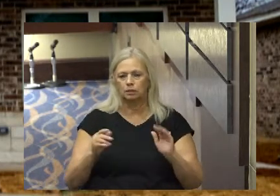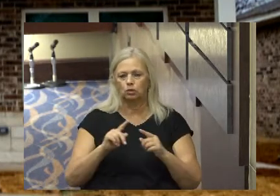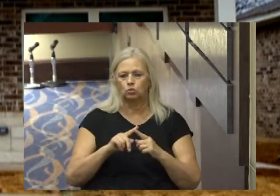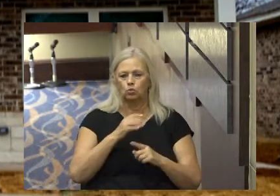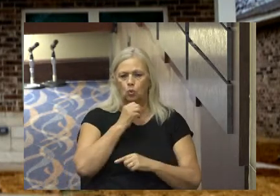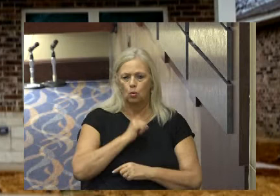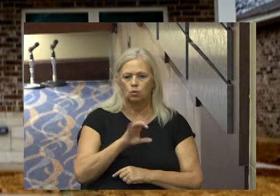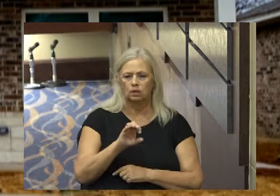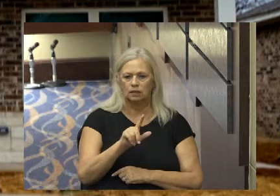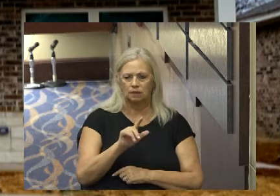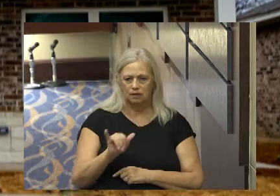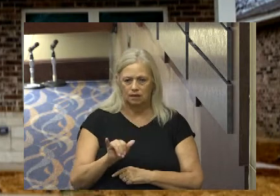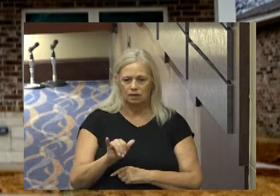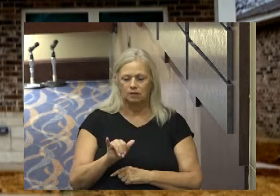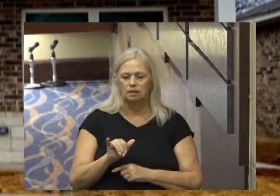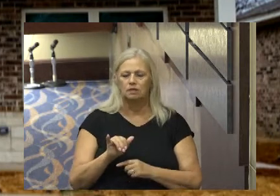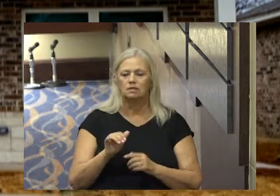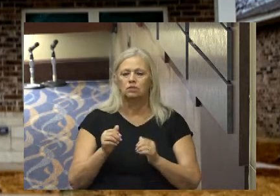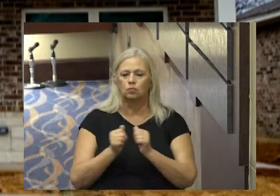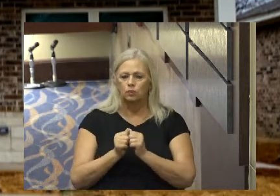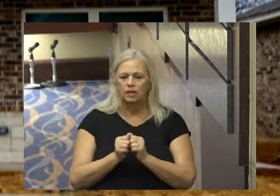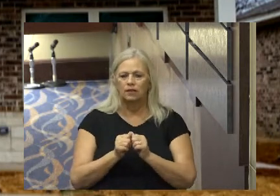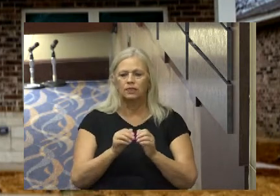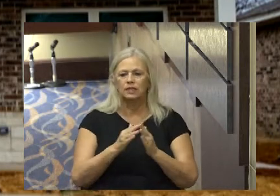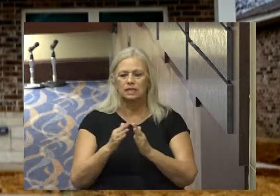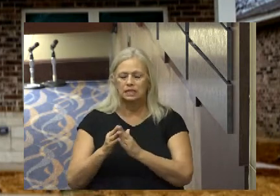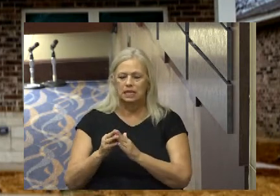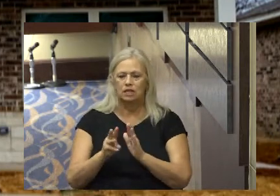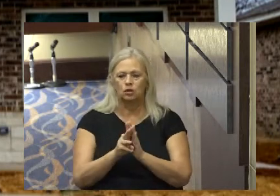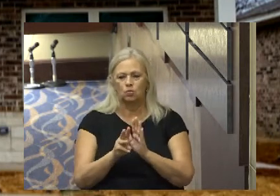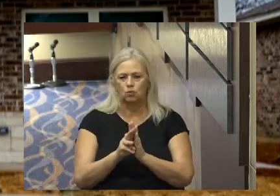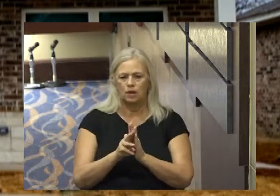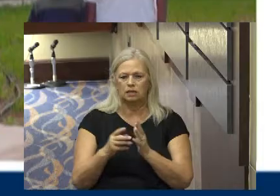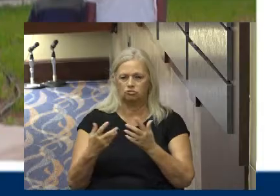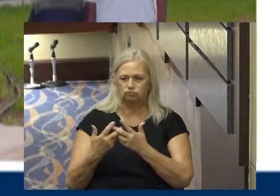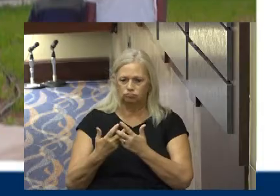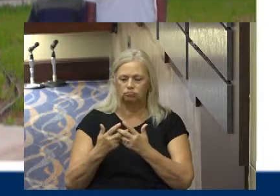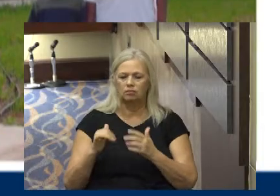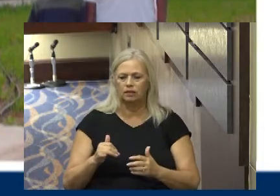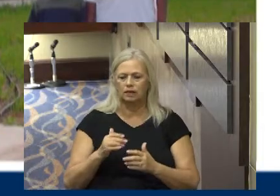partnership with the city of Waco, and that's worked out very nicely.